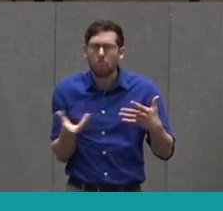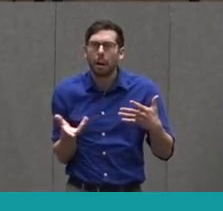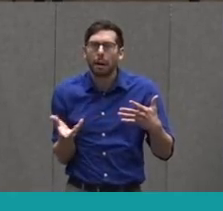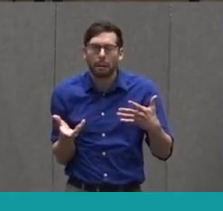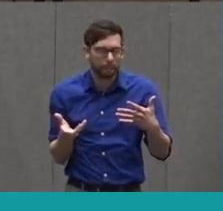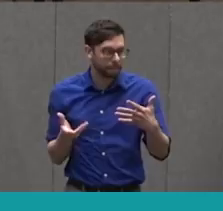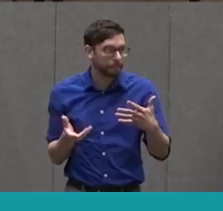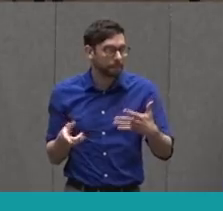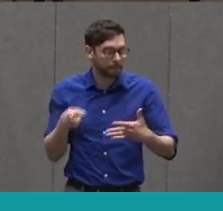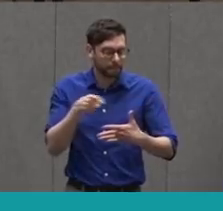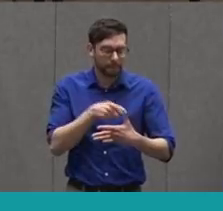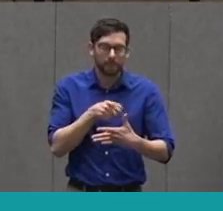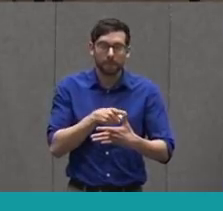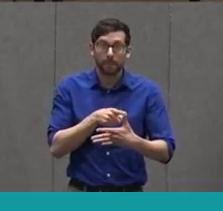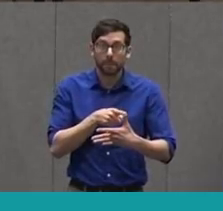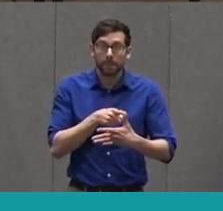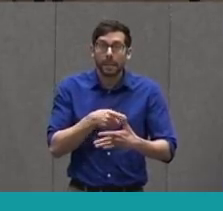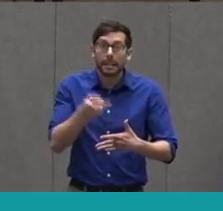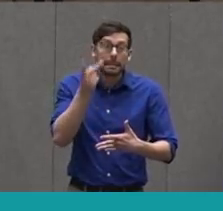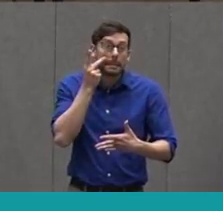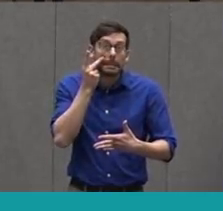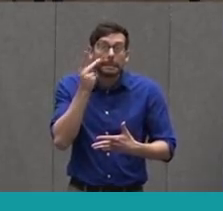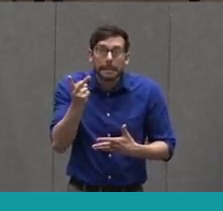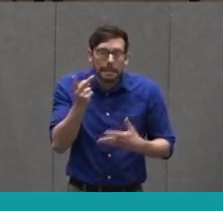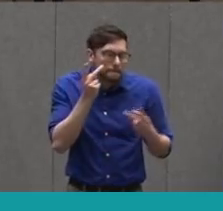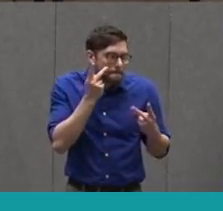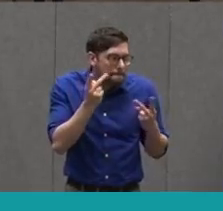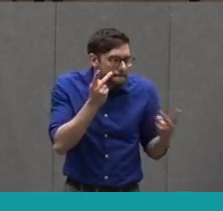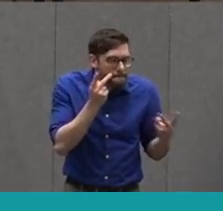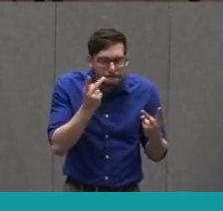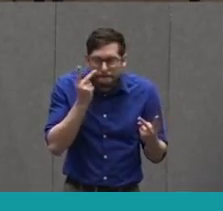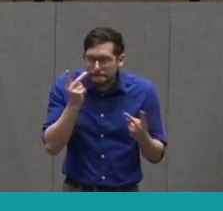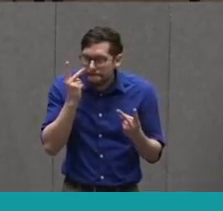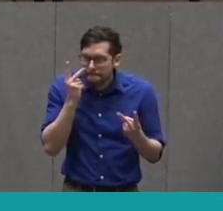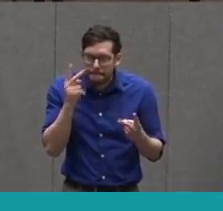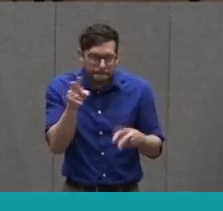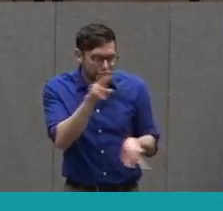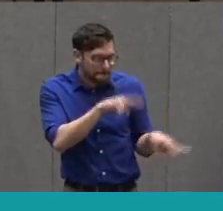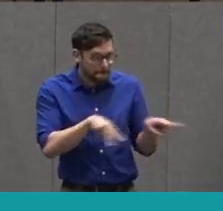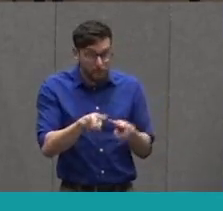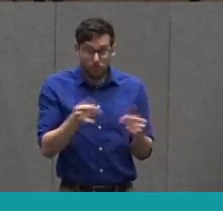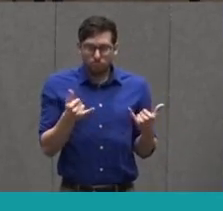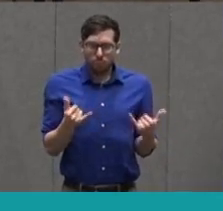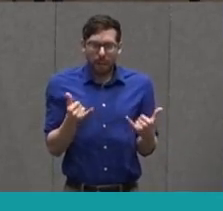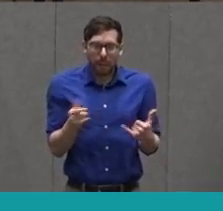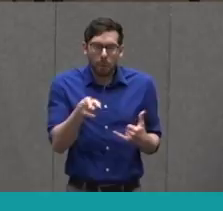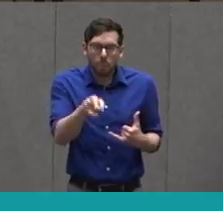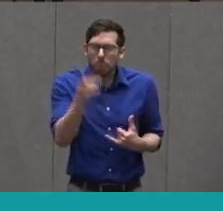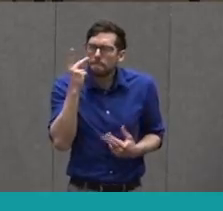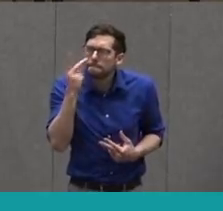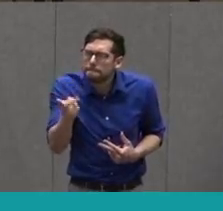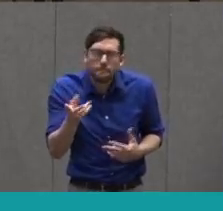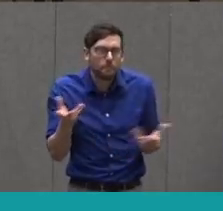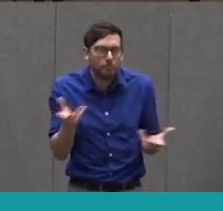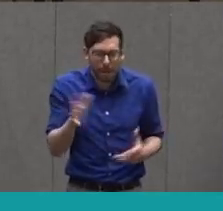We can see what's around us. What's around you right now?